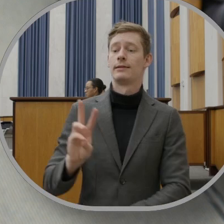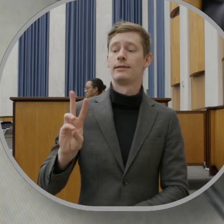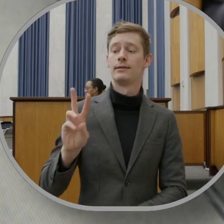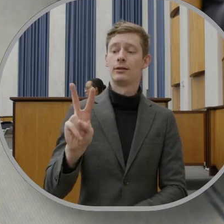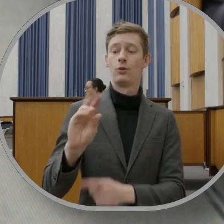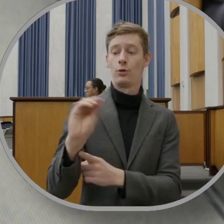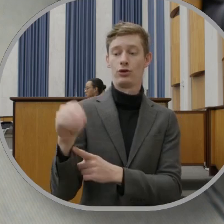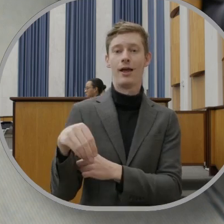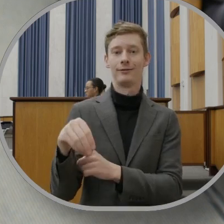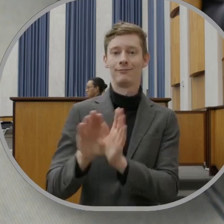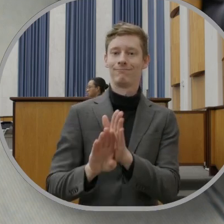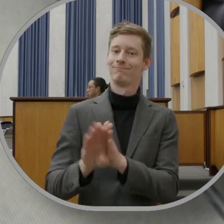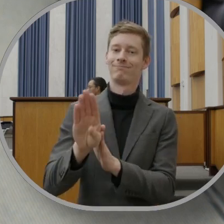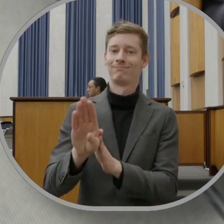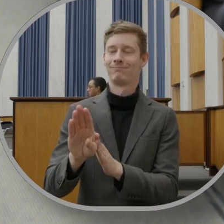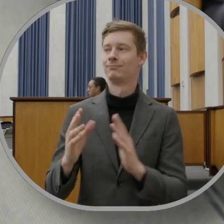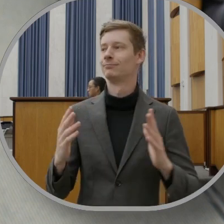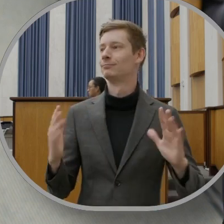62%.